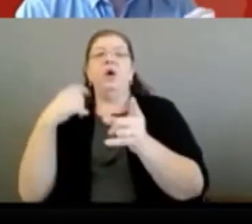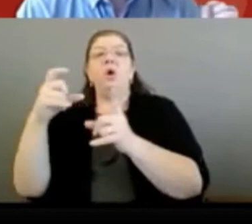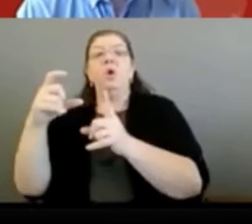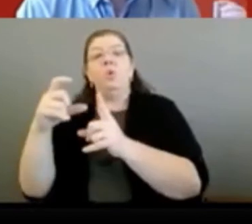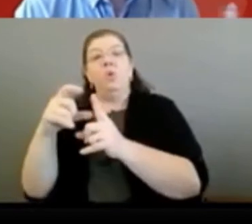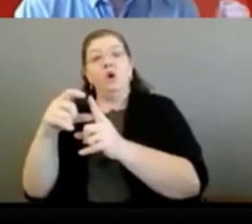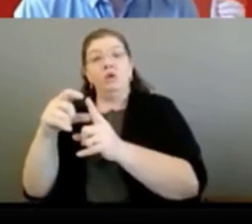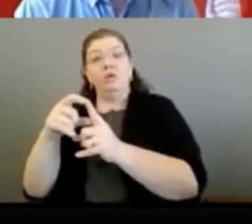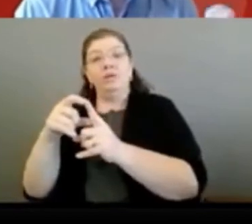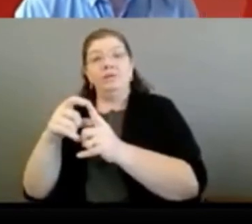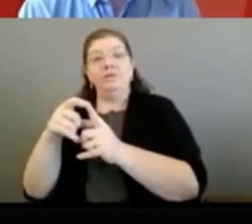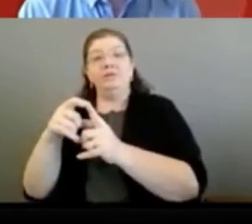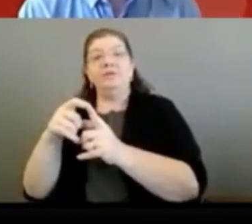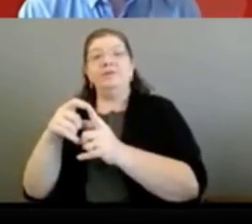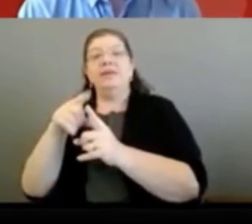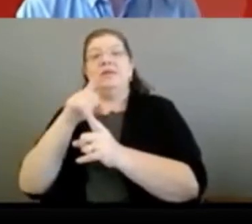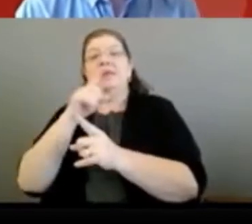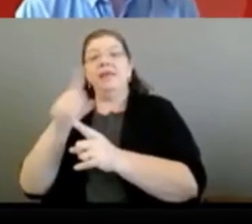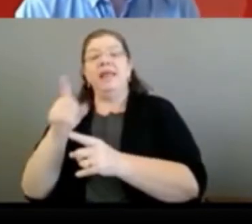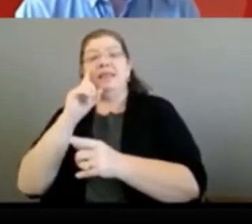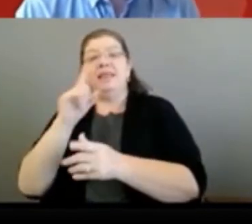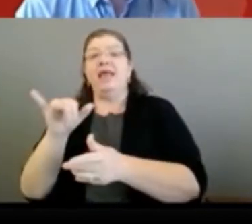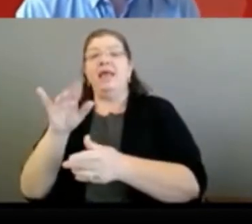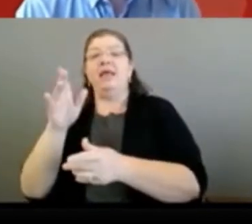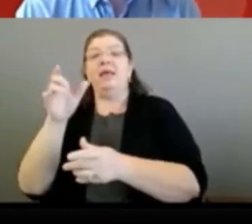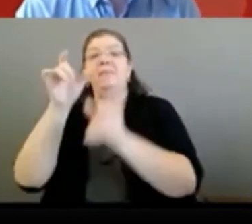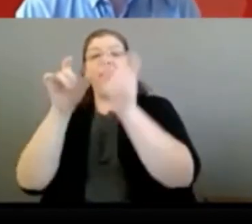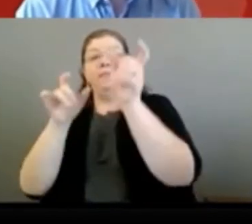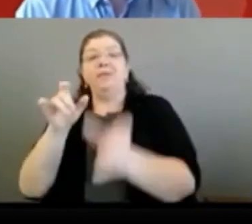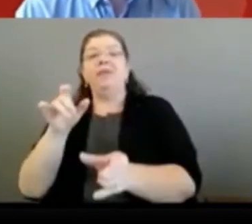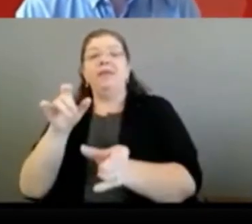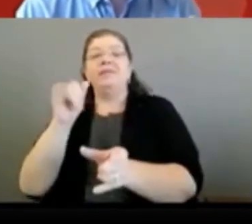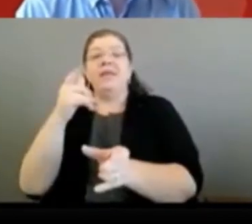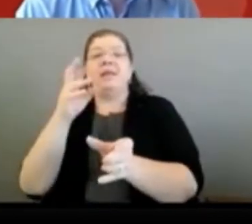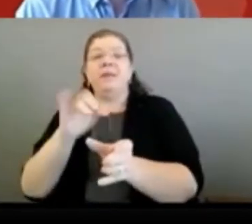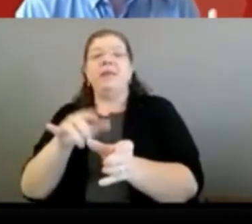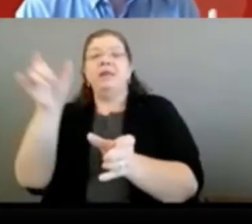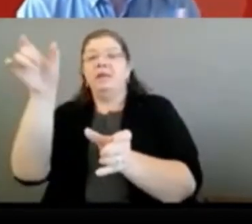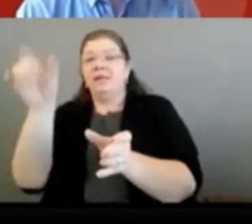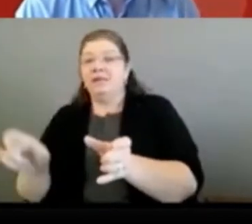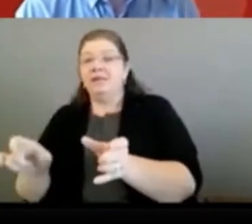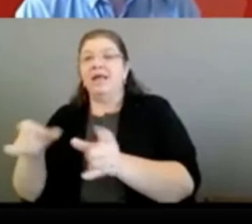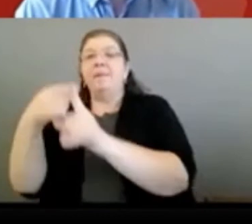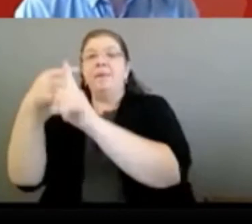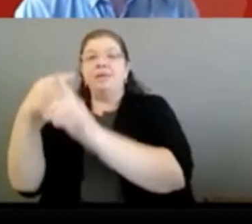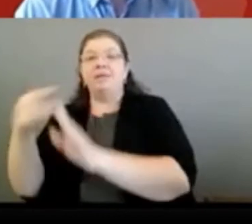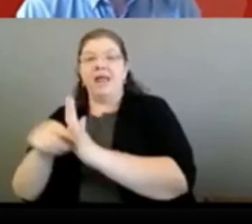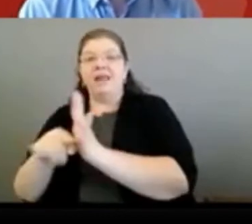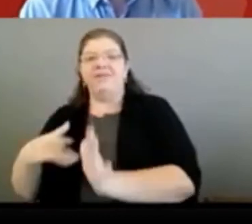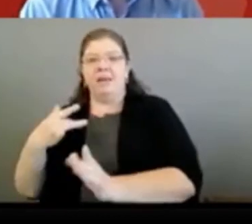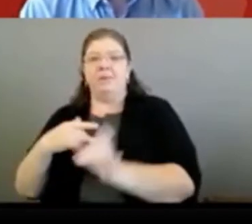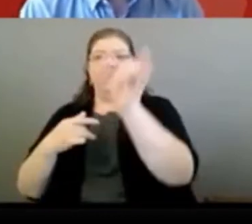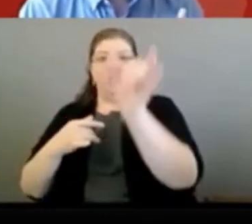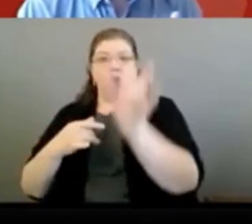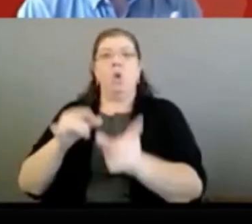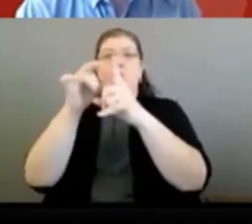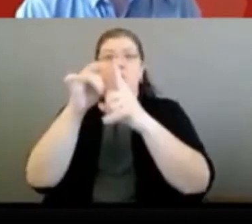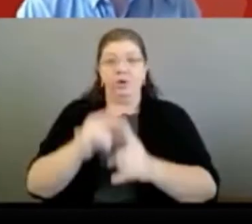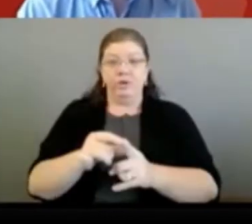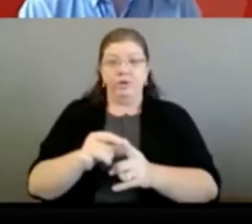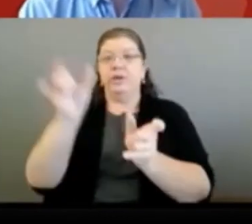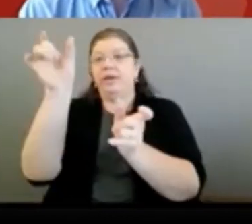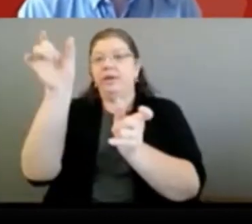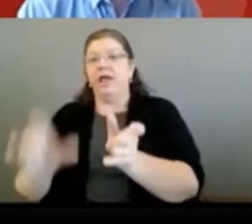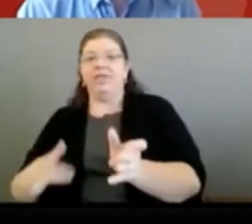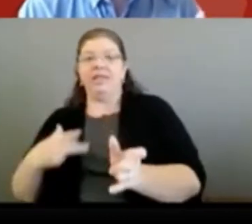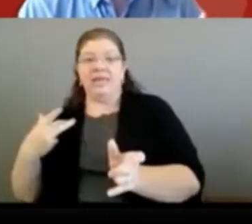in the Bing sentiment lexicon, and these are words that have been associated with either positive or negative sentiments. And if you're interested in